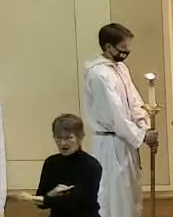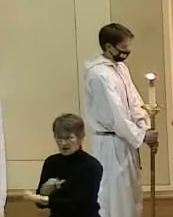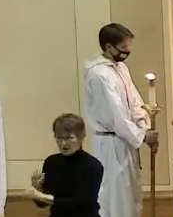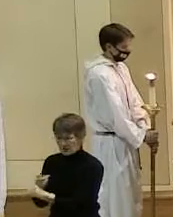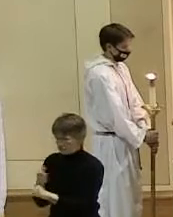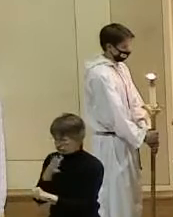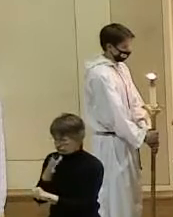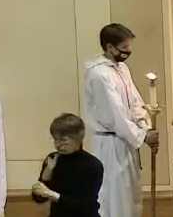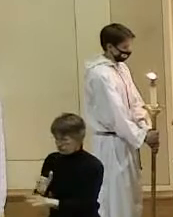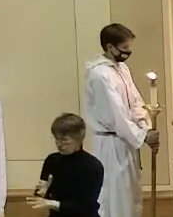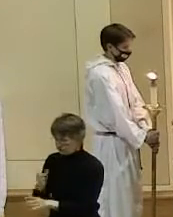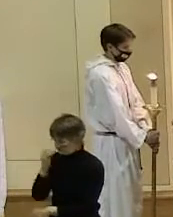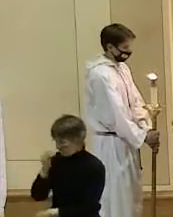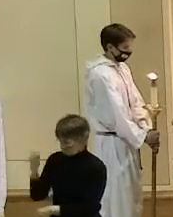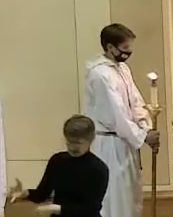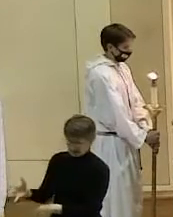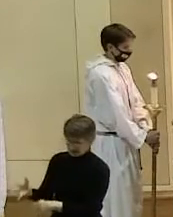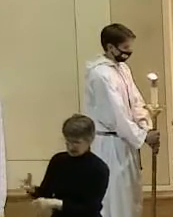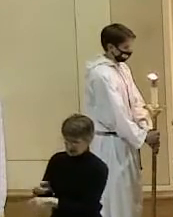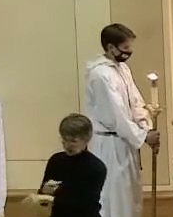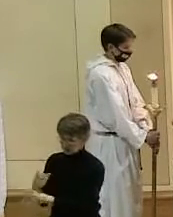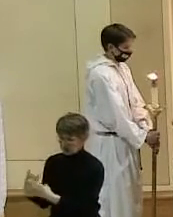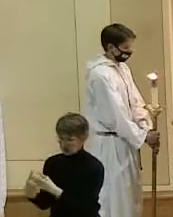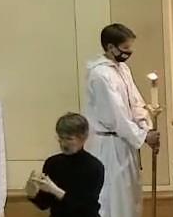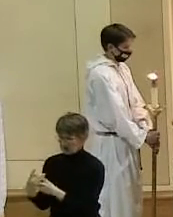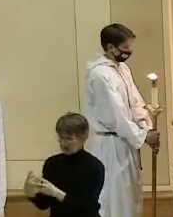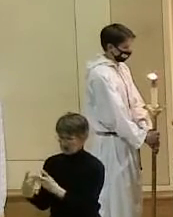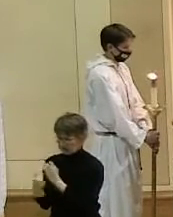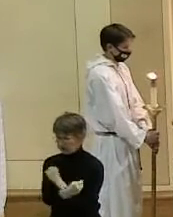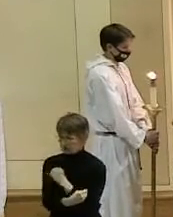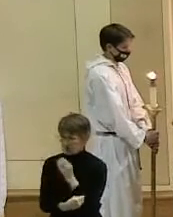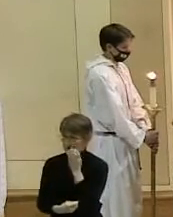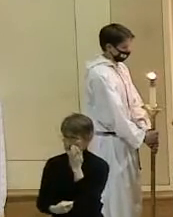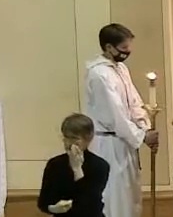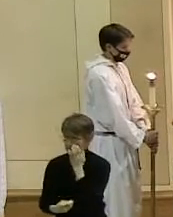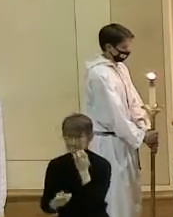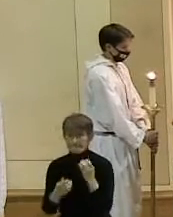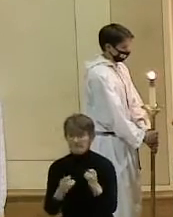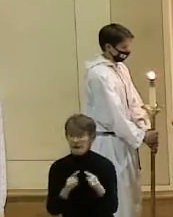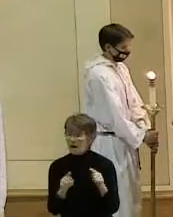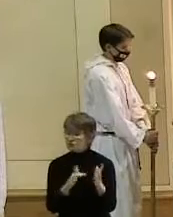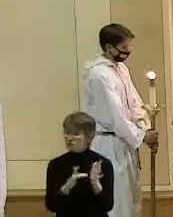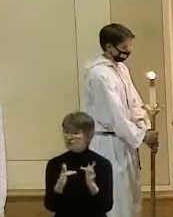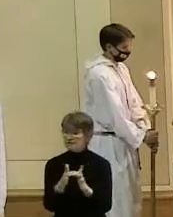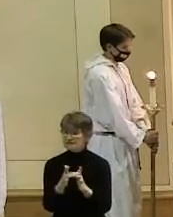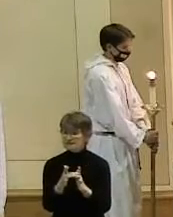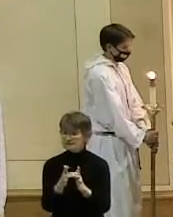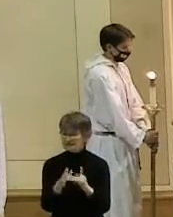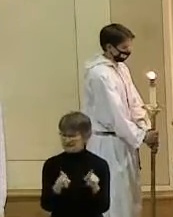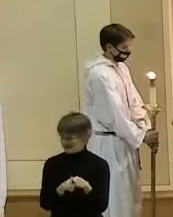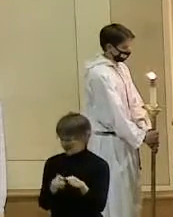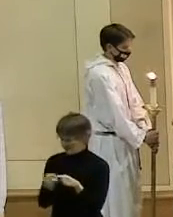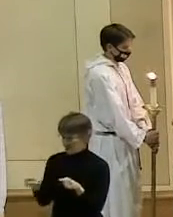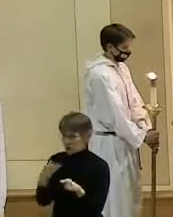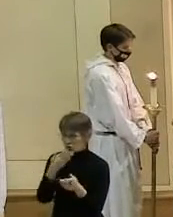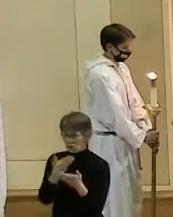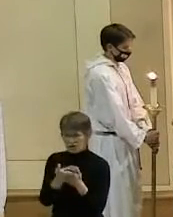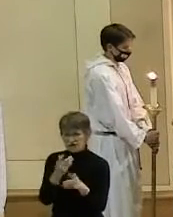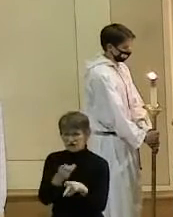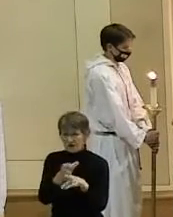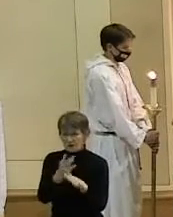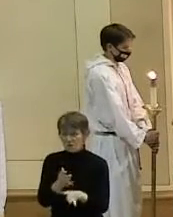no concern for the sheep. I am the good shepherd, and I know mine, and mine know